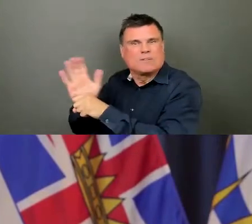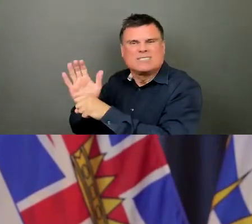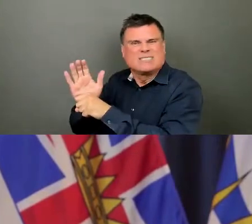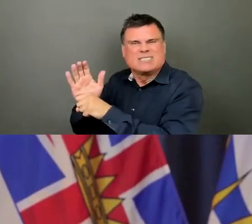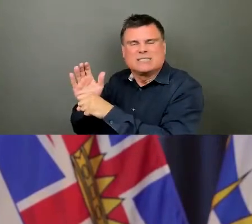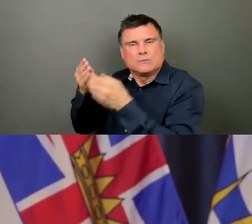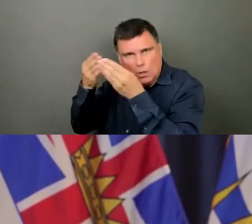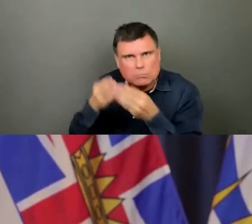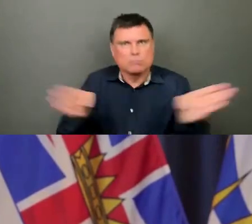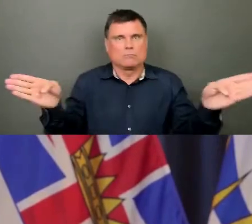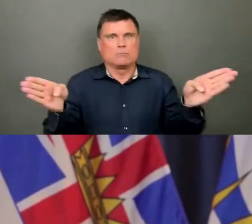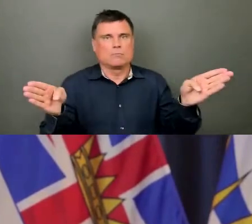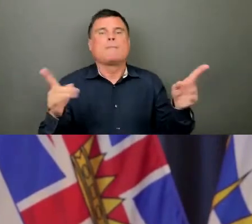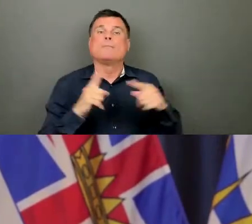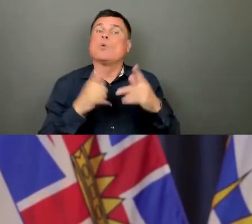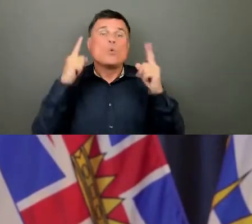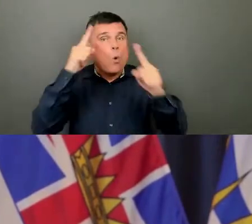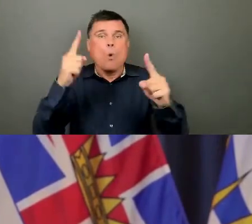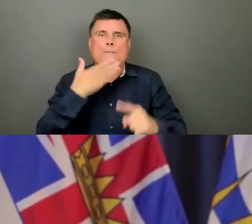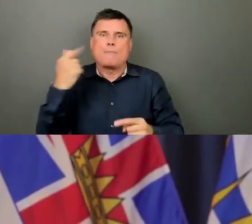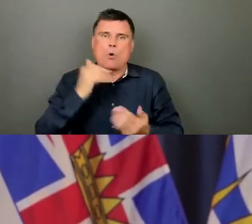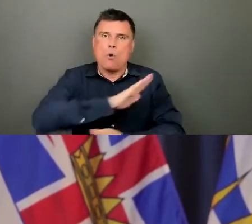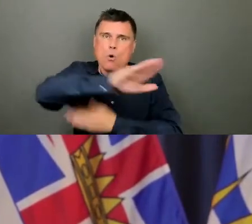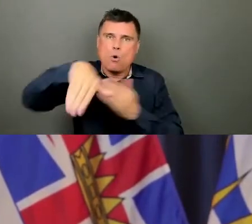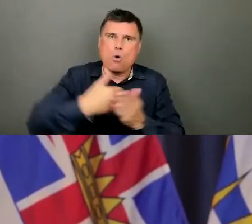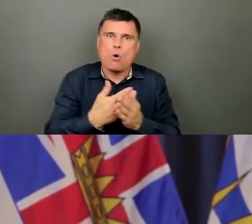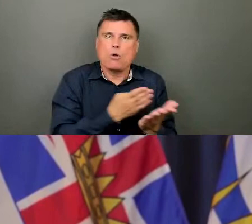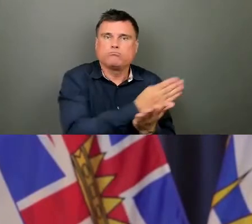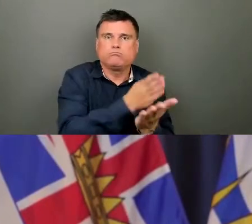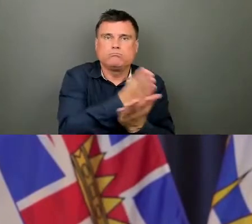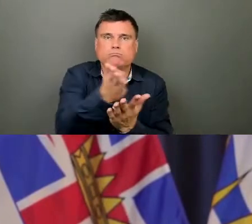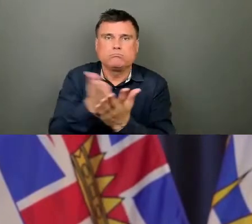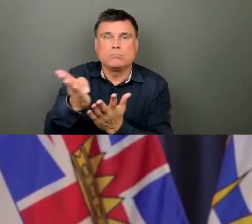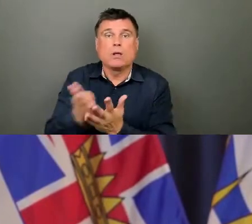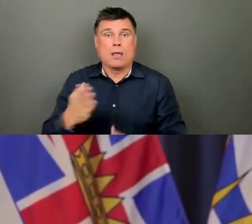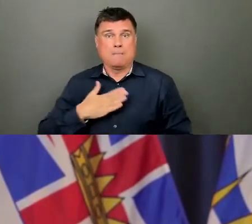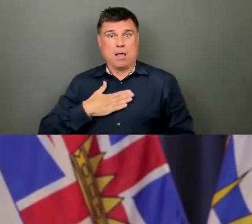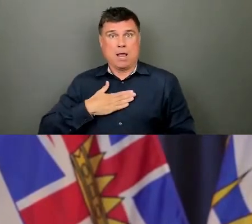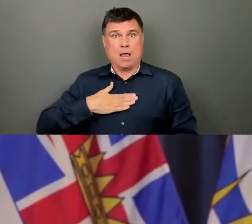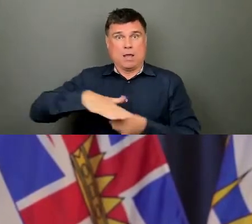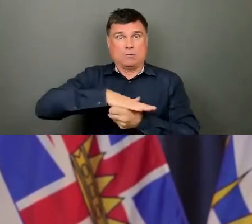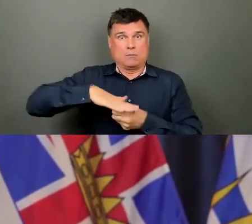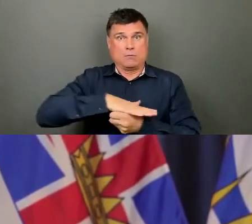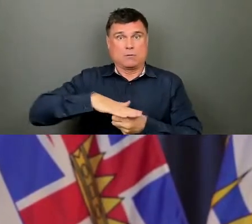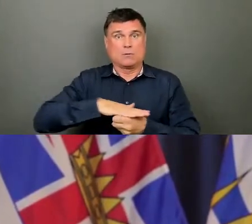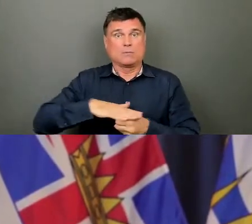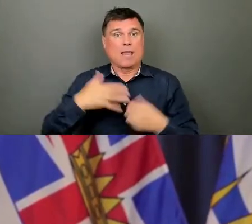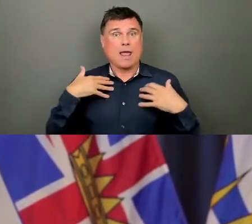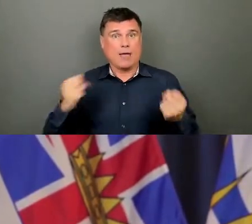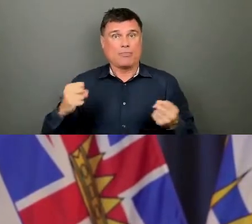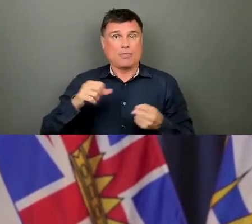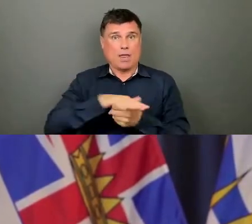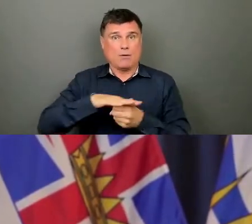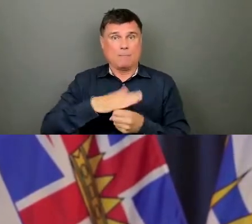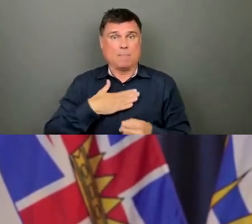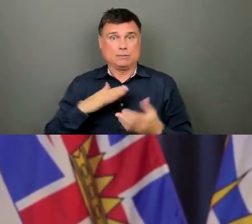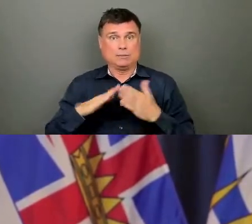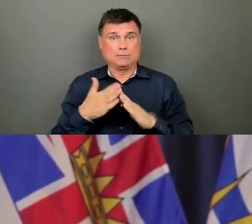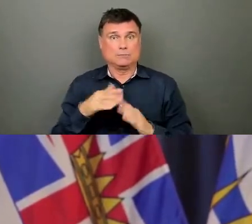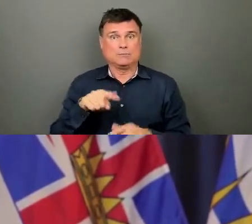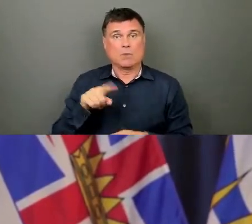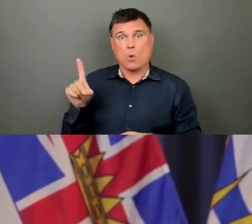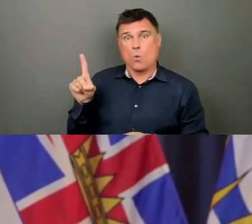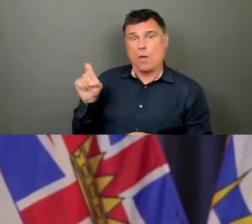in a community health service area of 50,000 people, Renfrew Collingwood. About 46,000 of them are currently vaccinated,